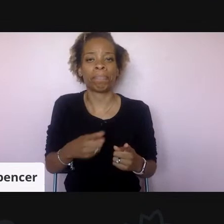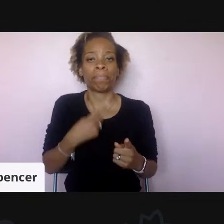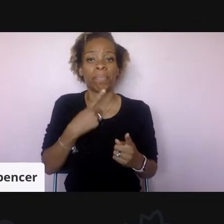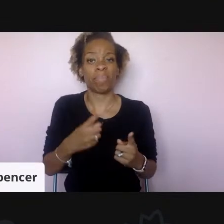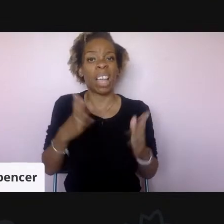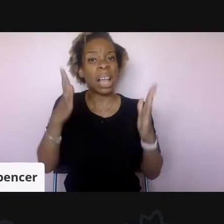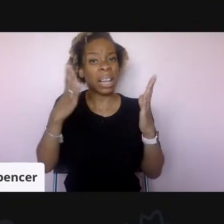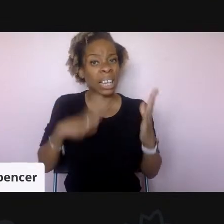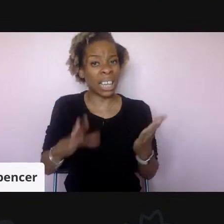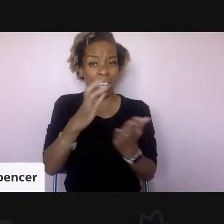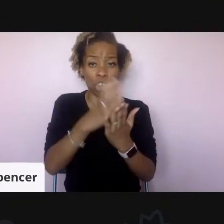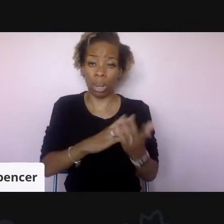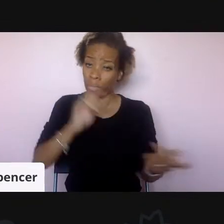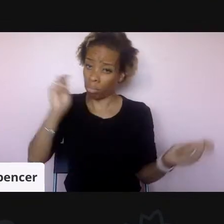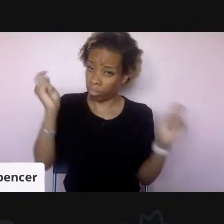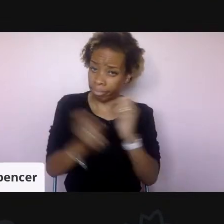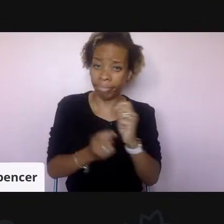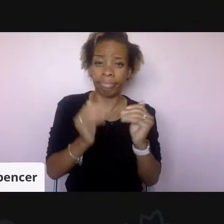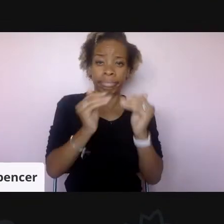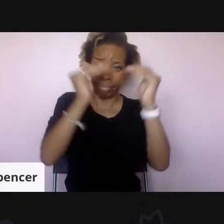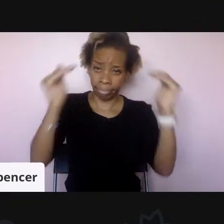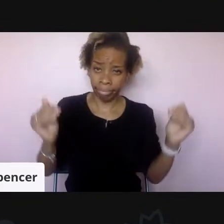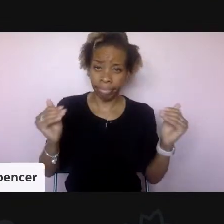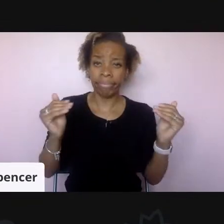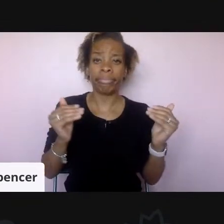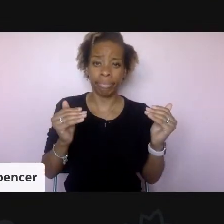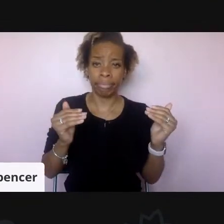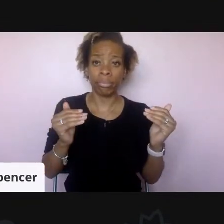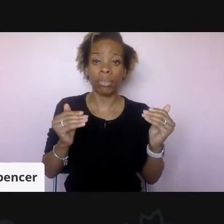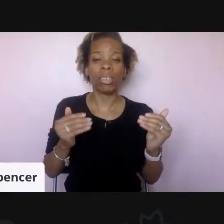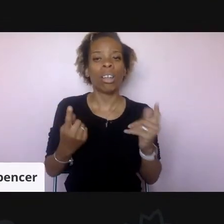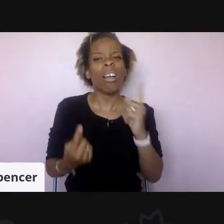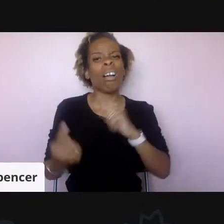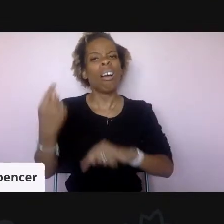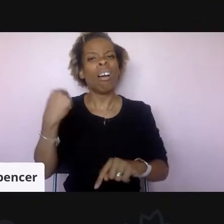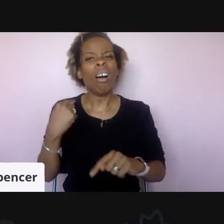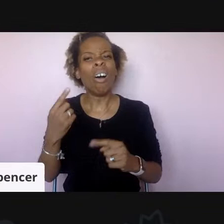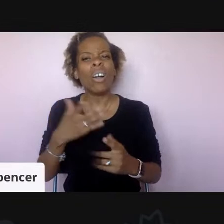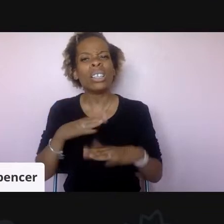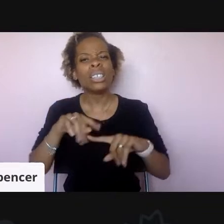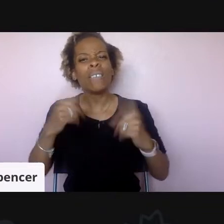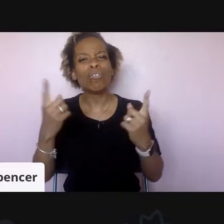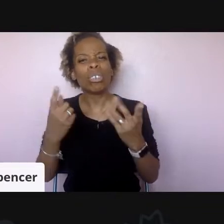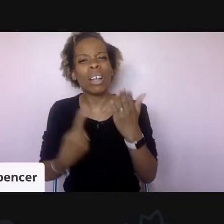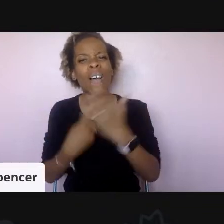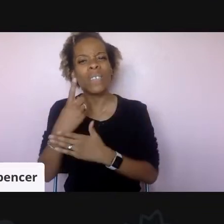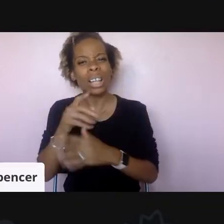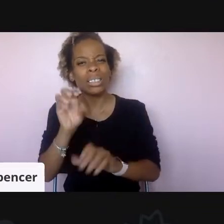decolonization of the curriculum in another Fund the Future event.